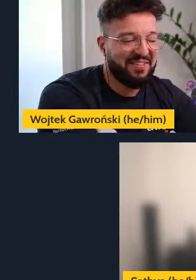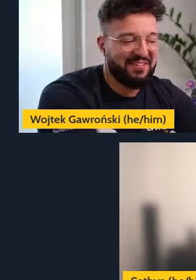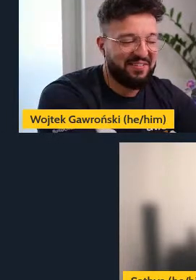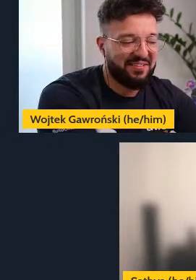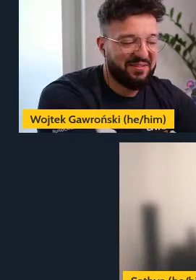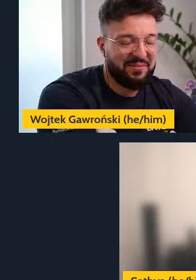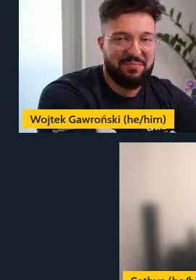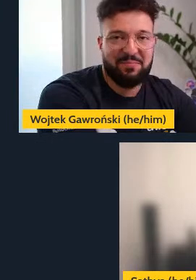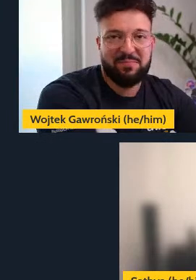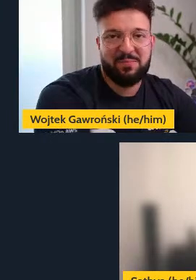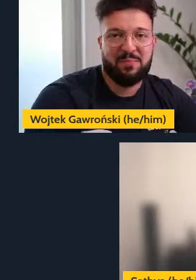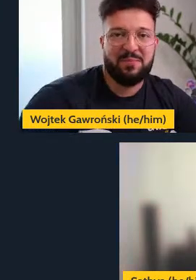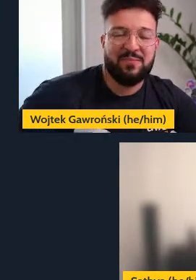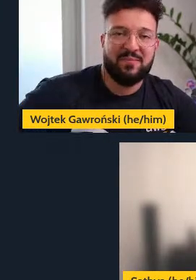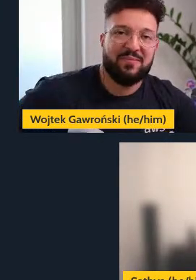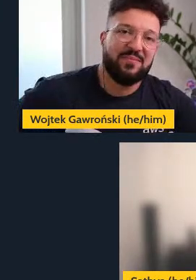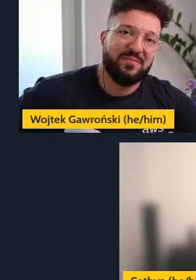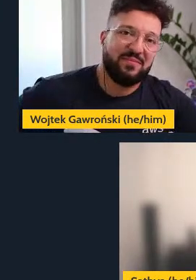amazing.